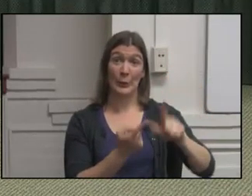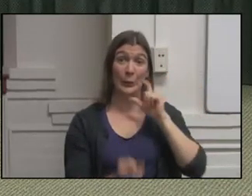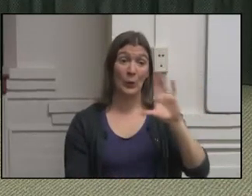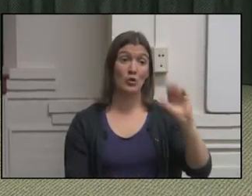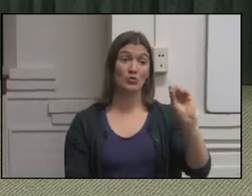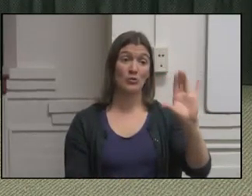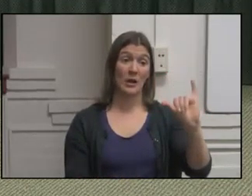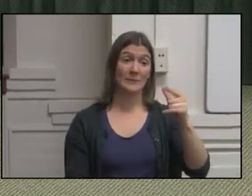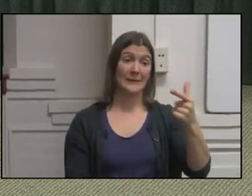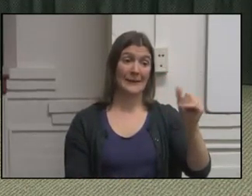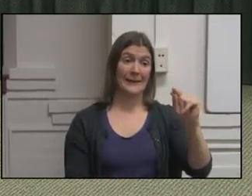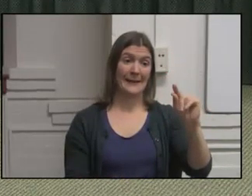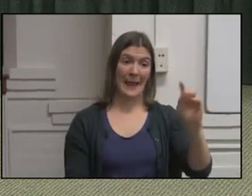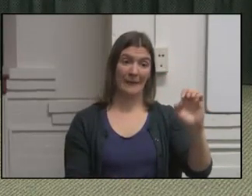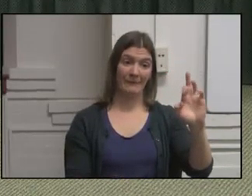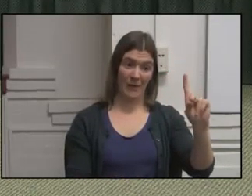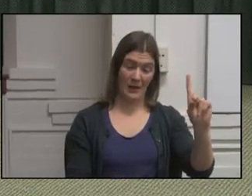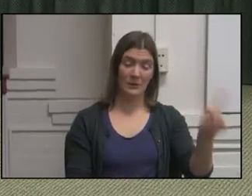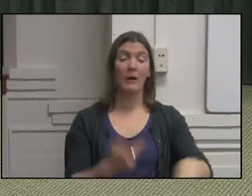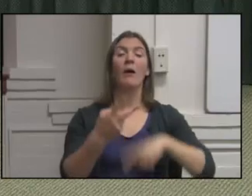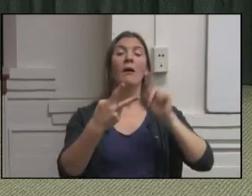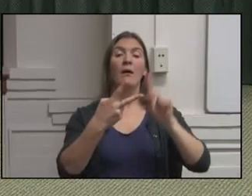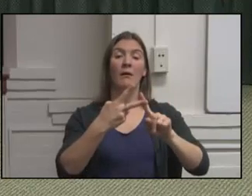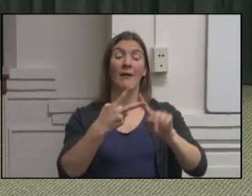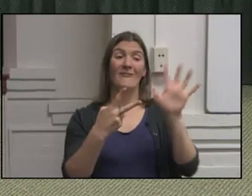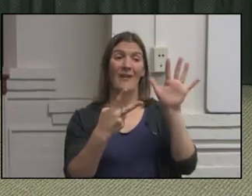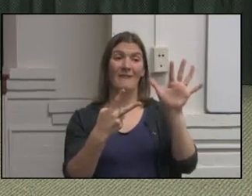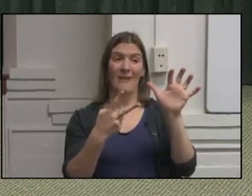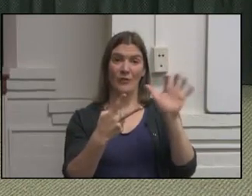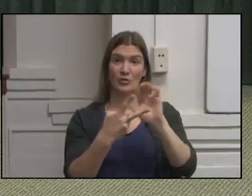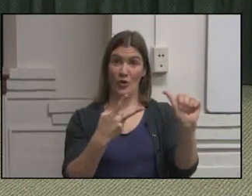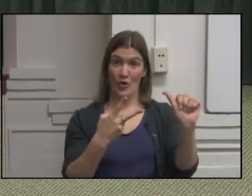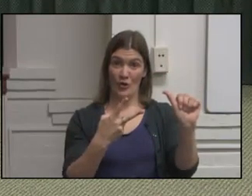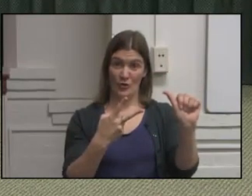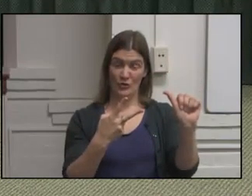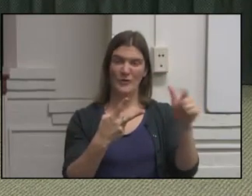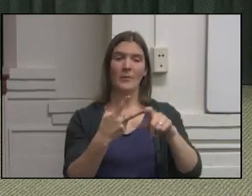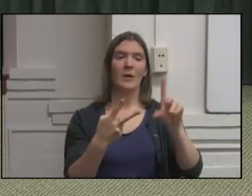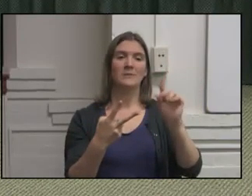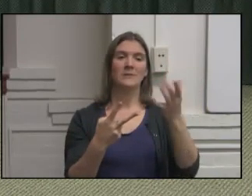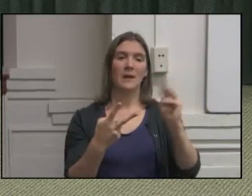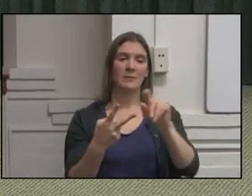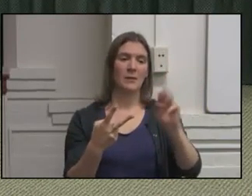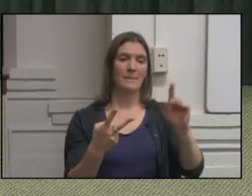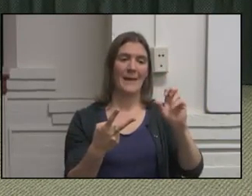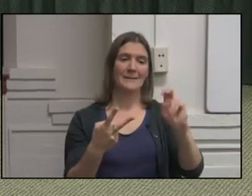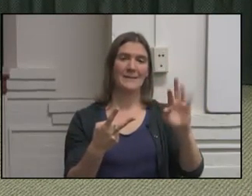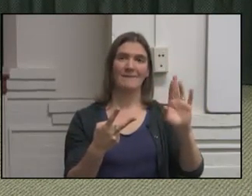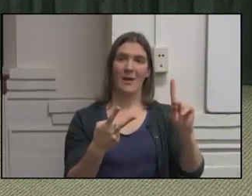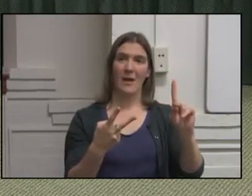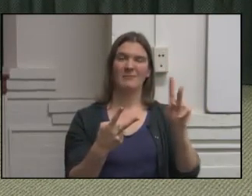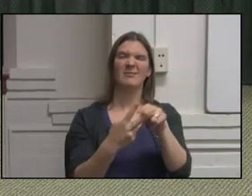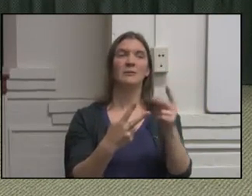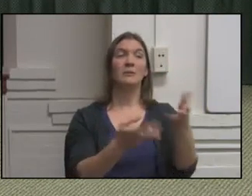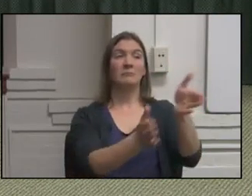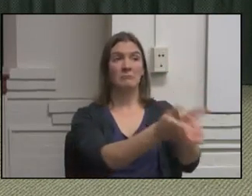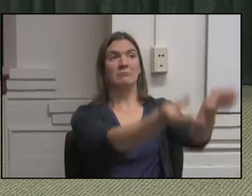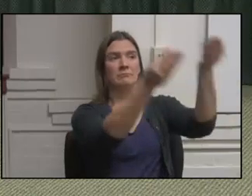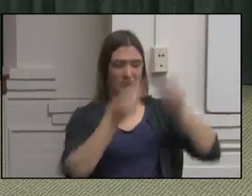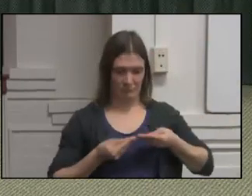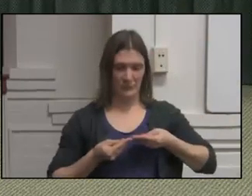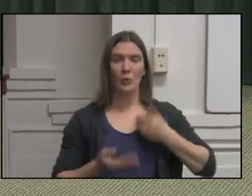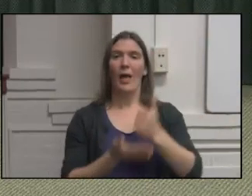Gannett Fund and a grant application in the amount of $500 from the Dunham-Mason Fund to organize,